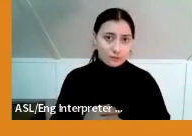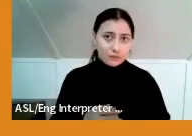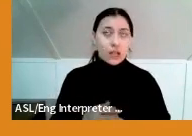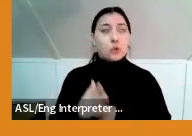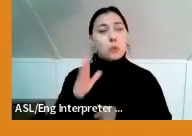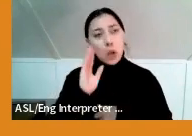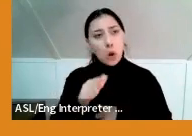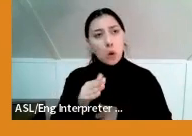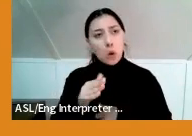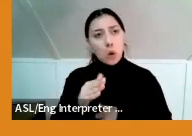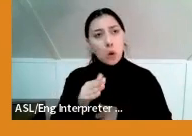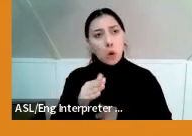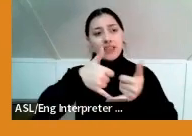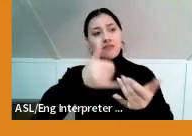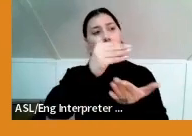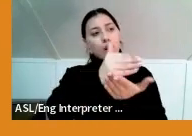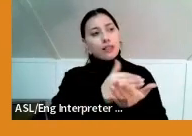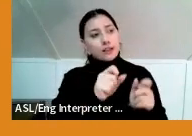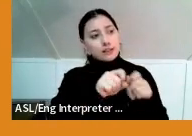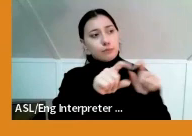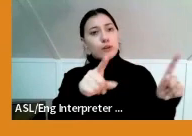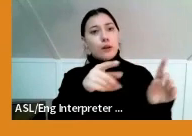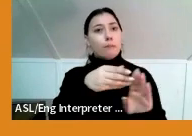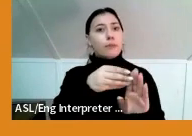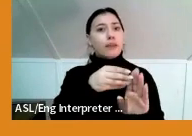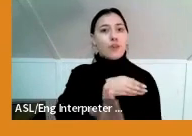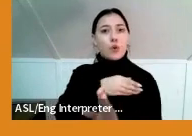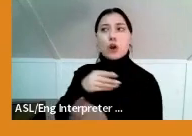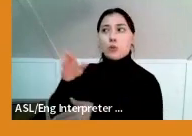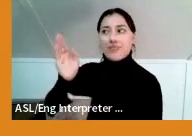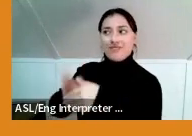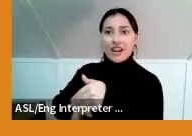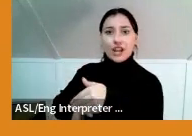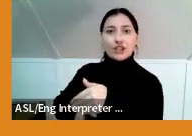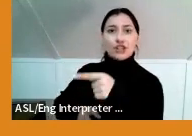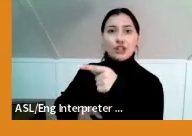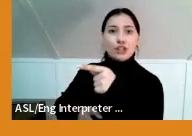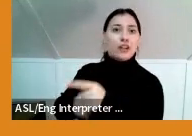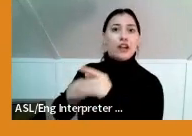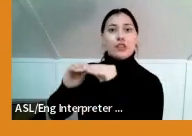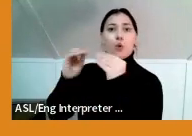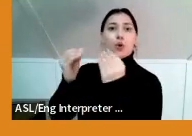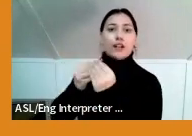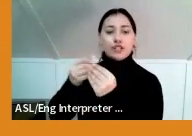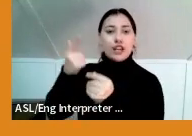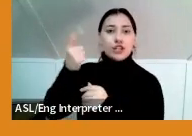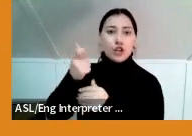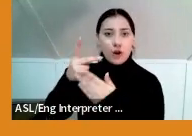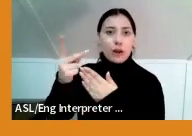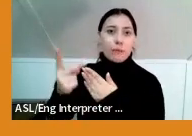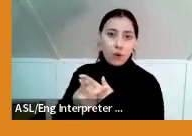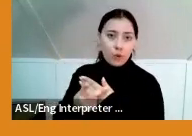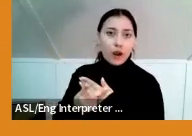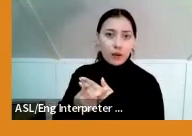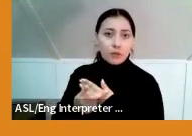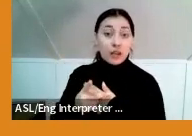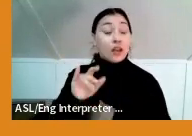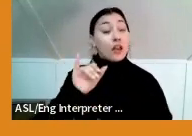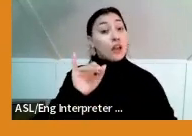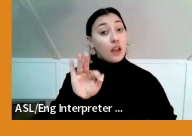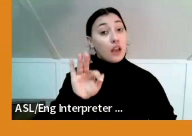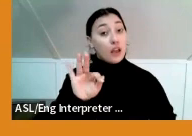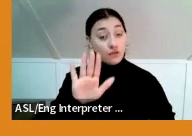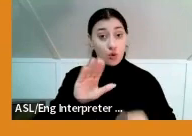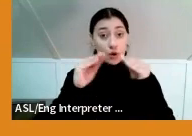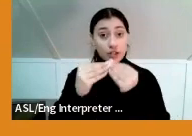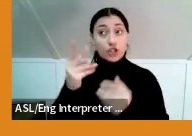award listing for that grant program before we will have completed the organization grant program. If your organization applied